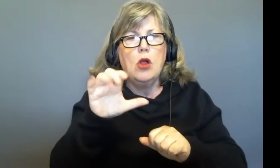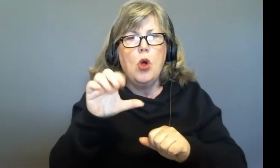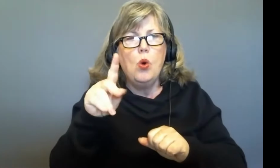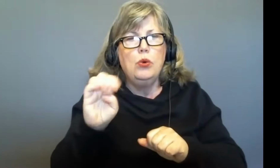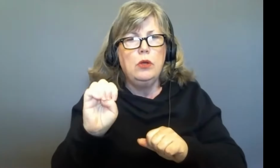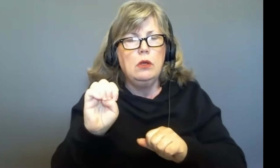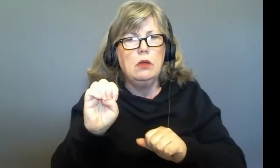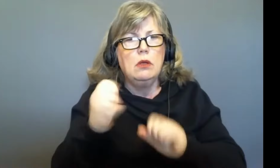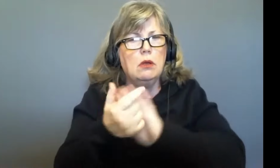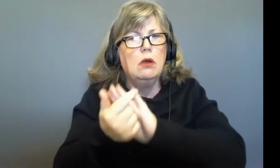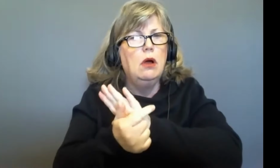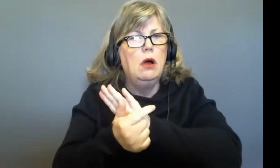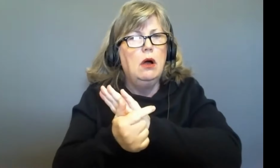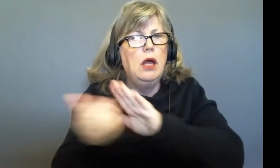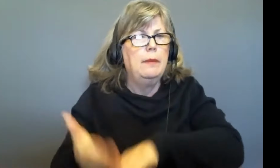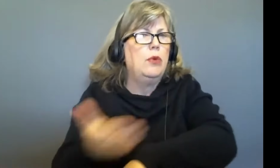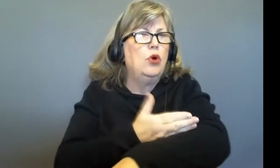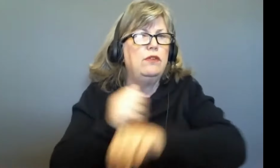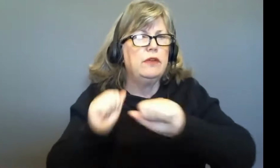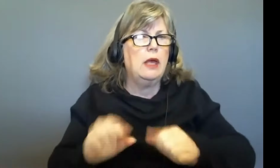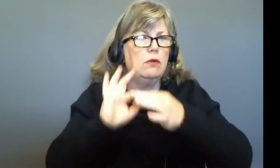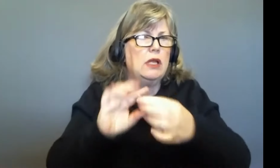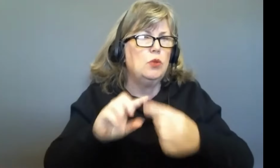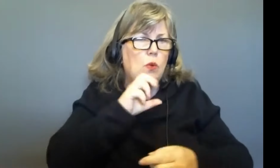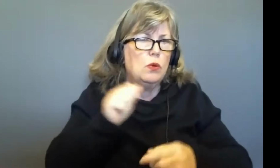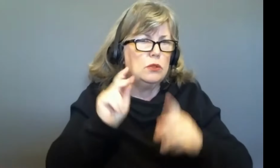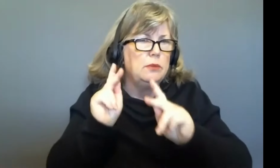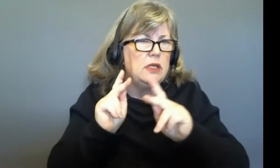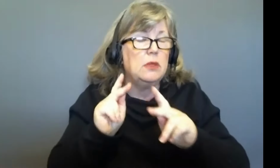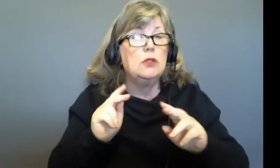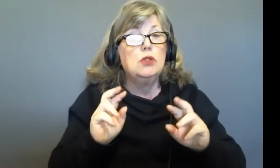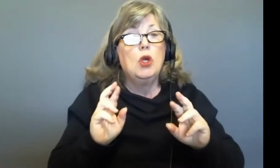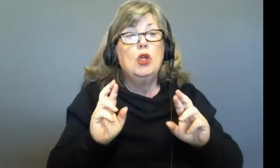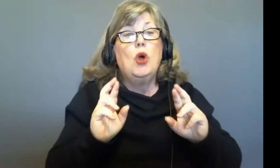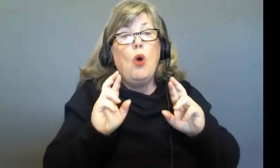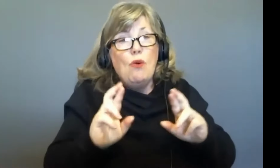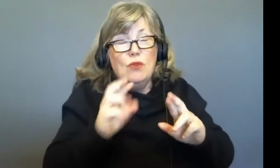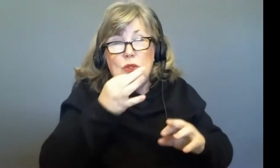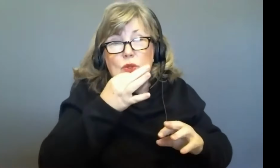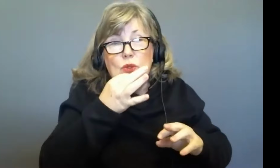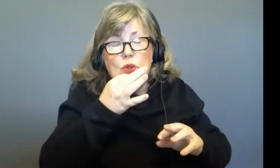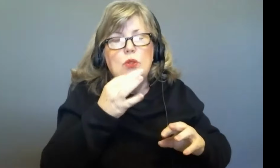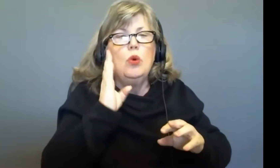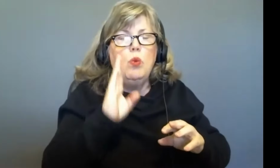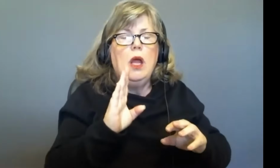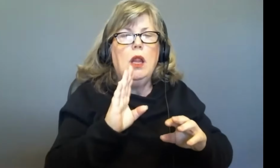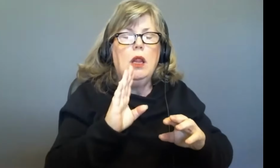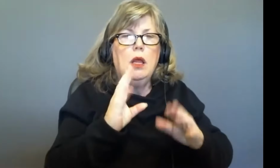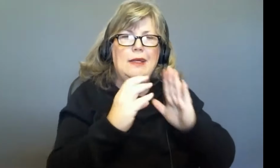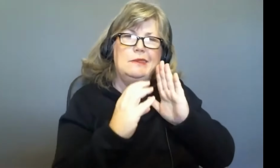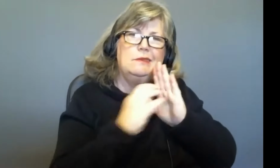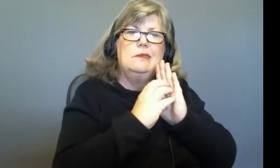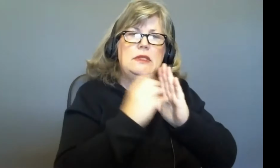to hear that now we will probably have at least something regarding neglect in caring facilities. That's a